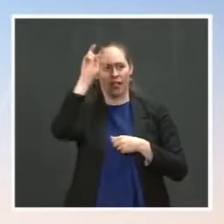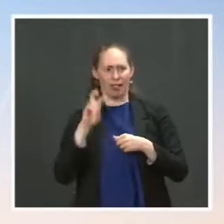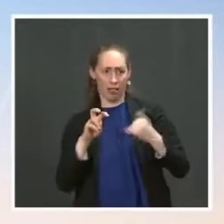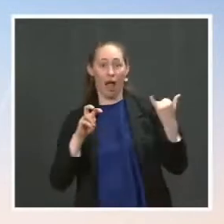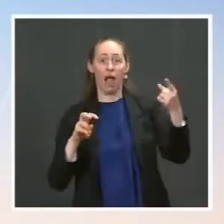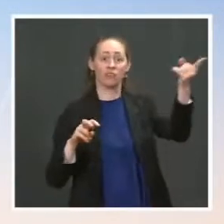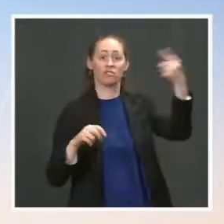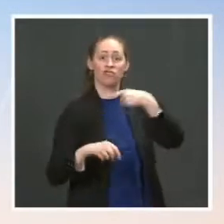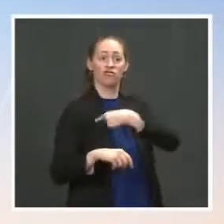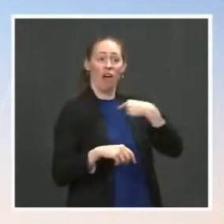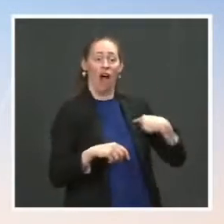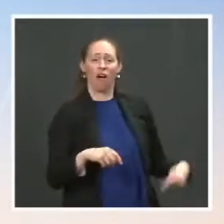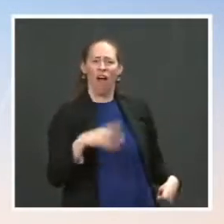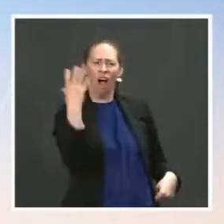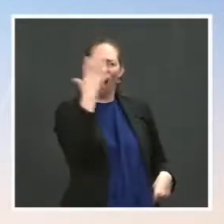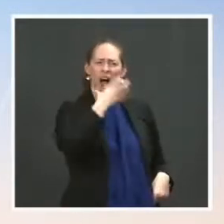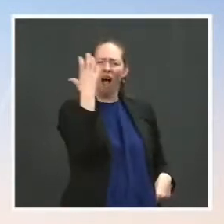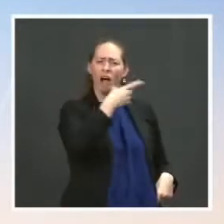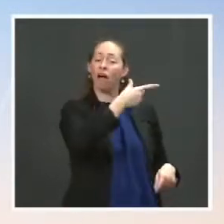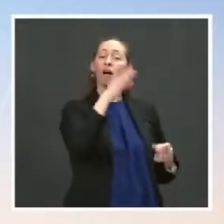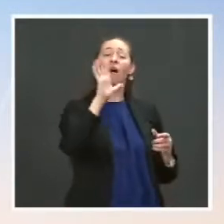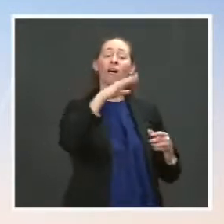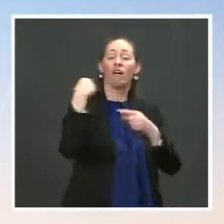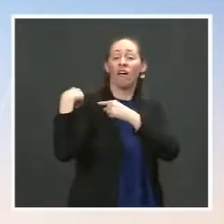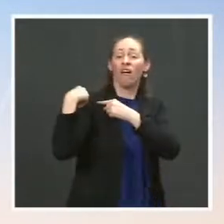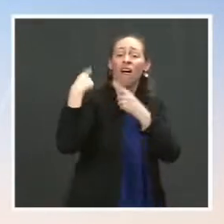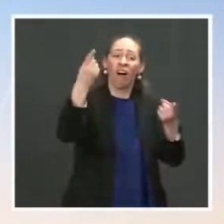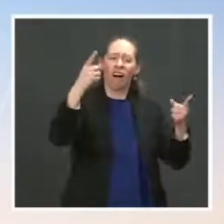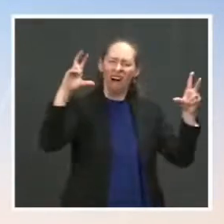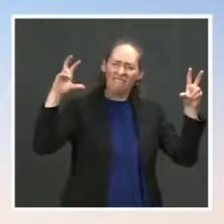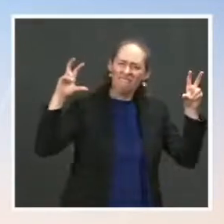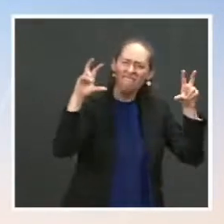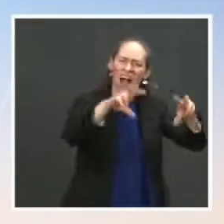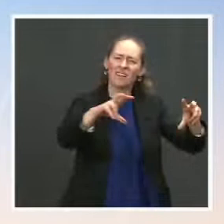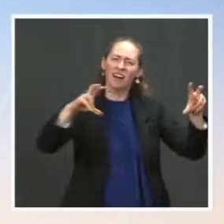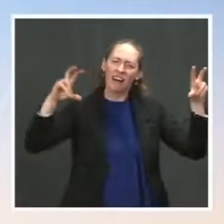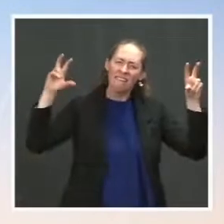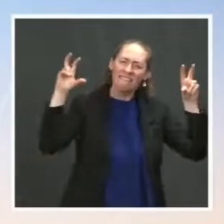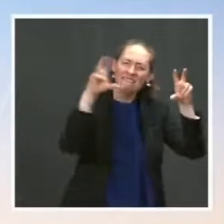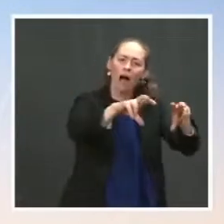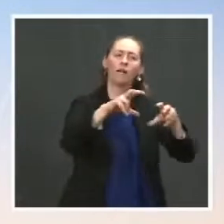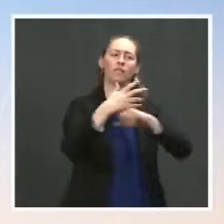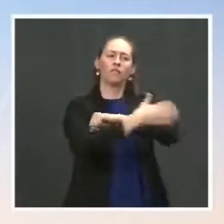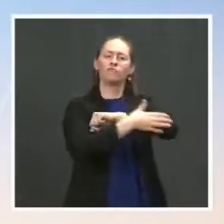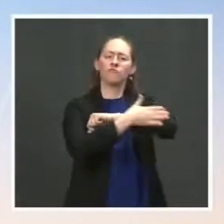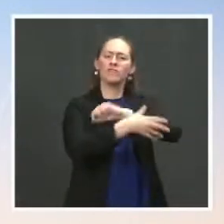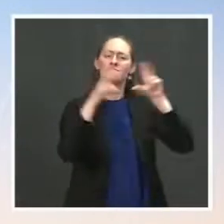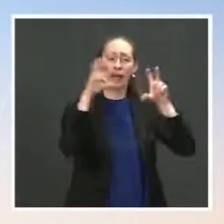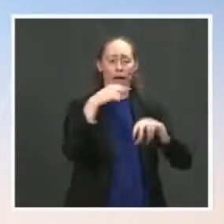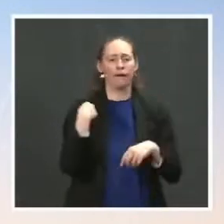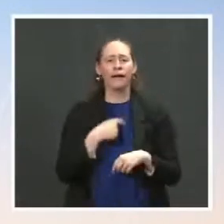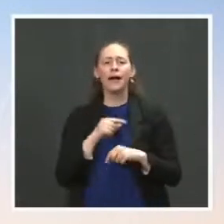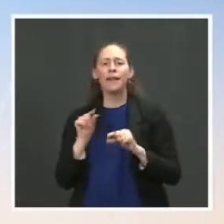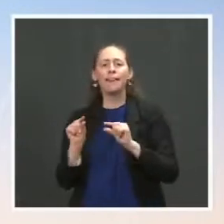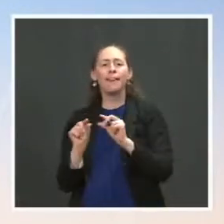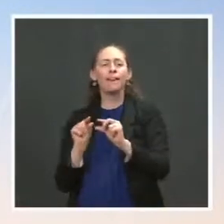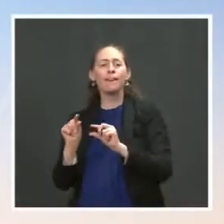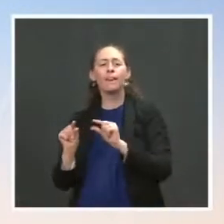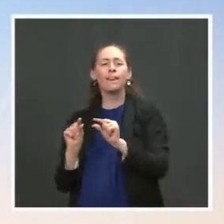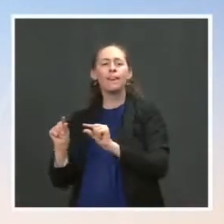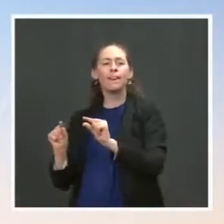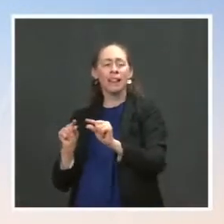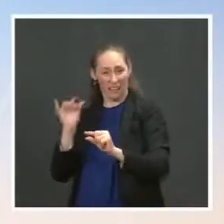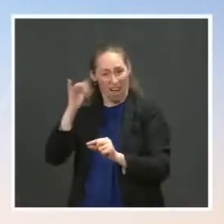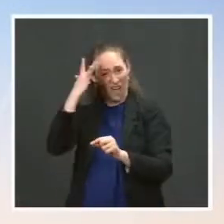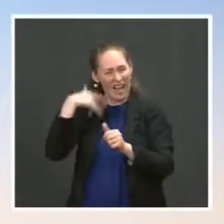of what we are in forms of transportation, we have to make a decision about whether we're content to be left behind or whether